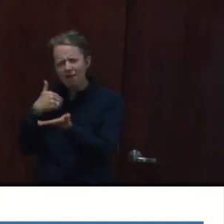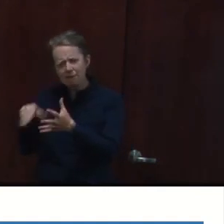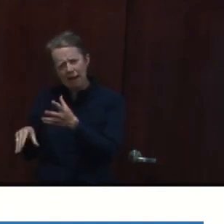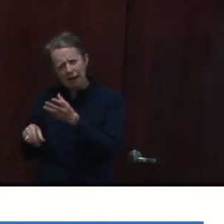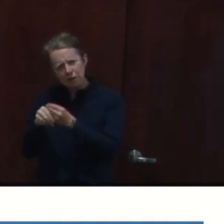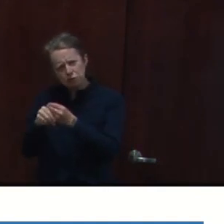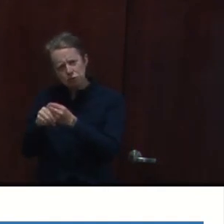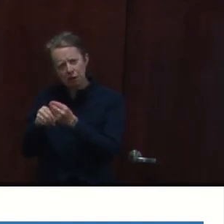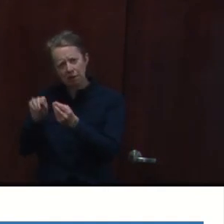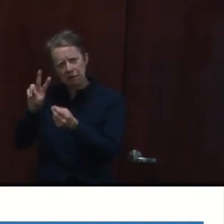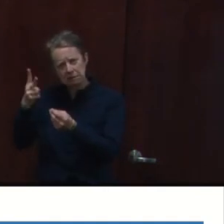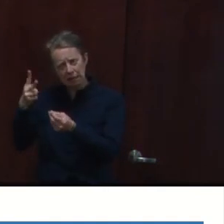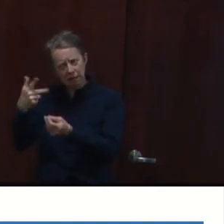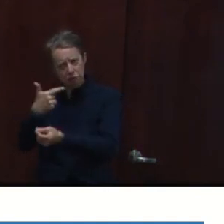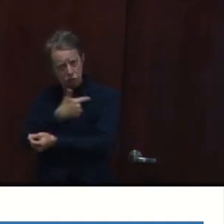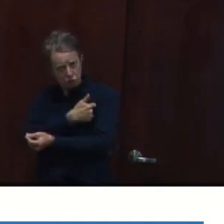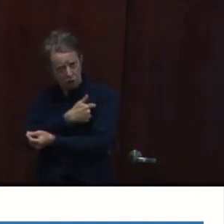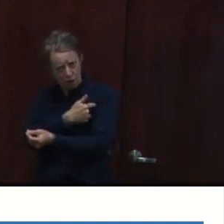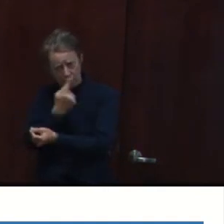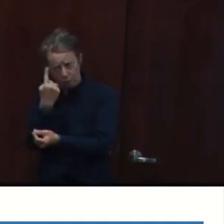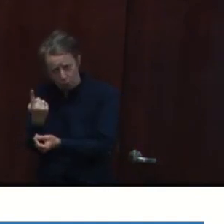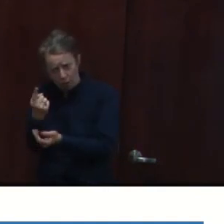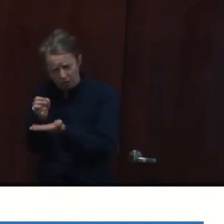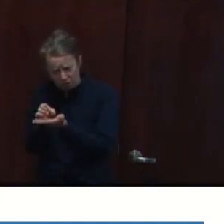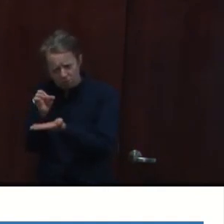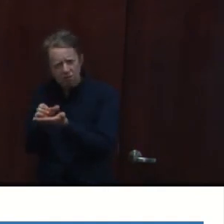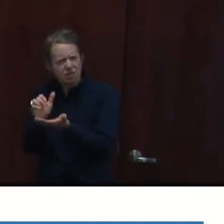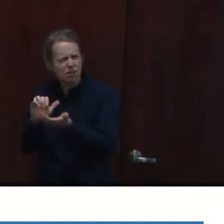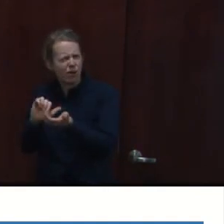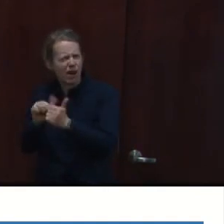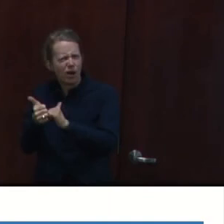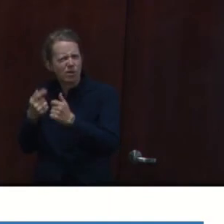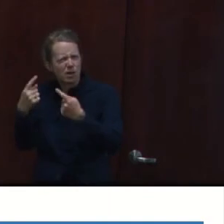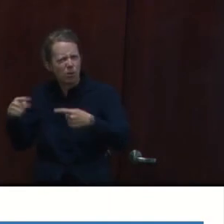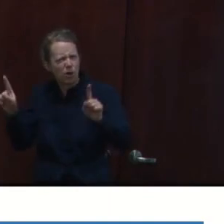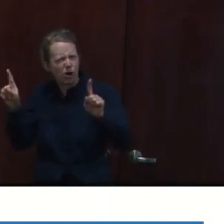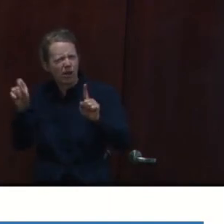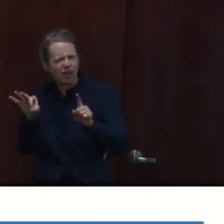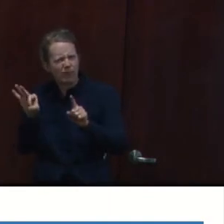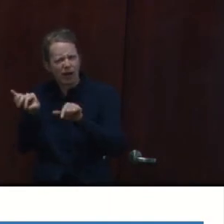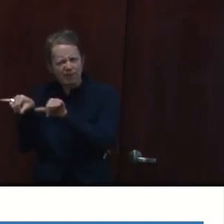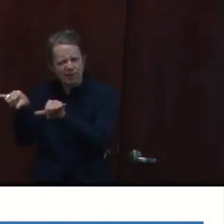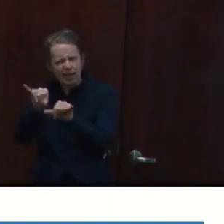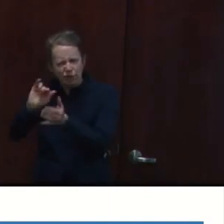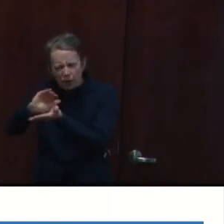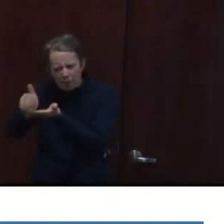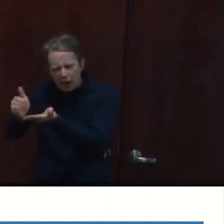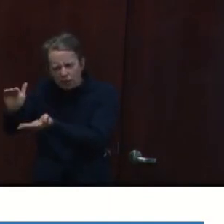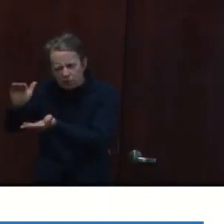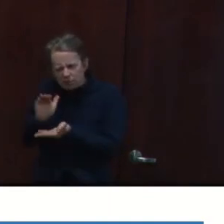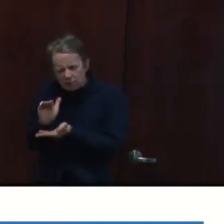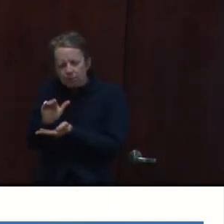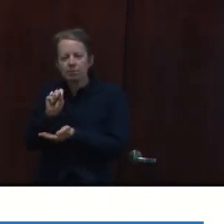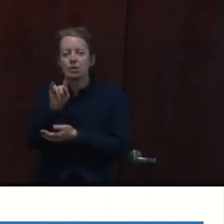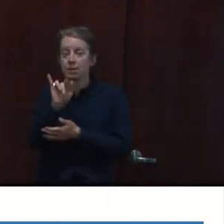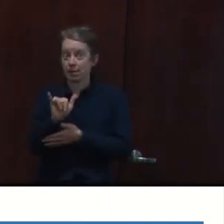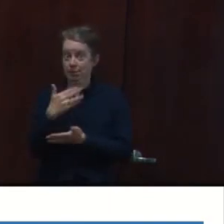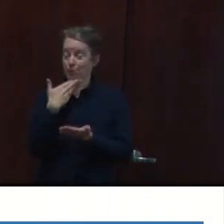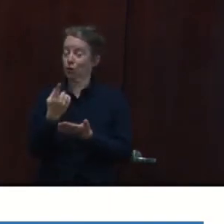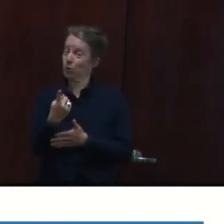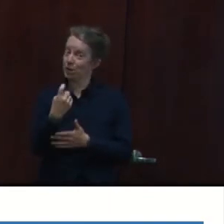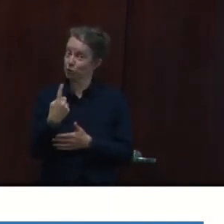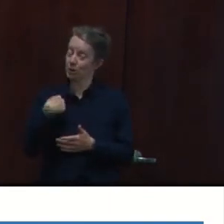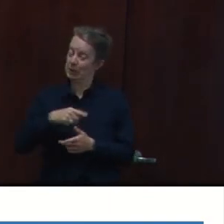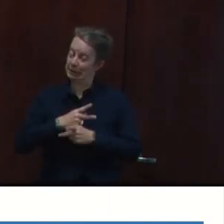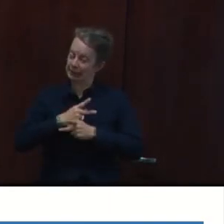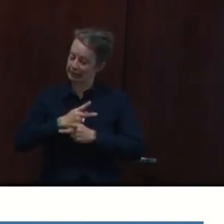the second dose when we're getting the standard quantity shipped to us? Very good question. So we have to be very careful and make